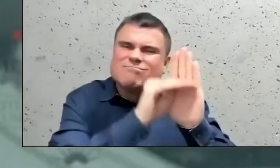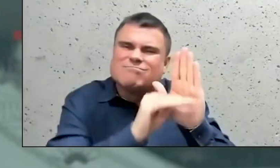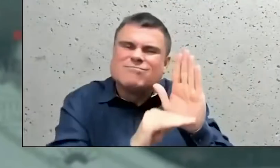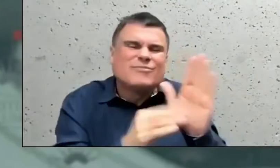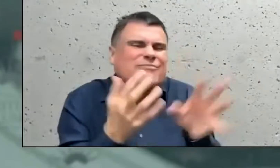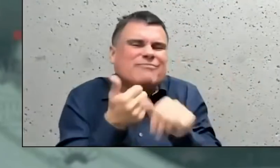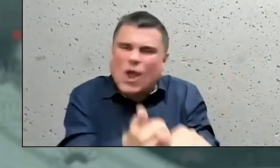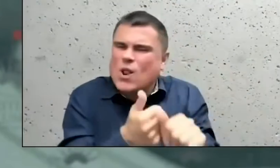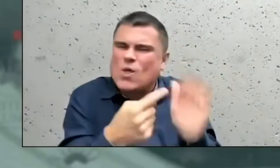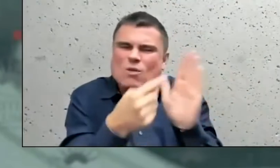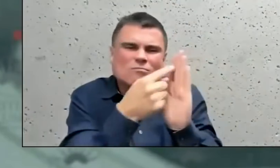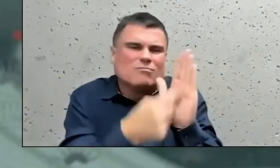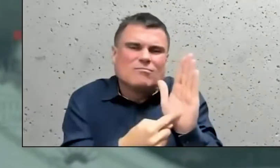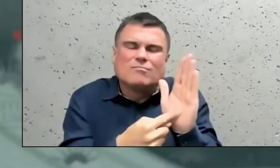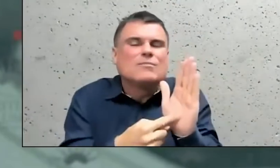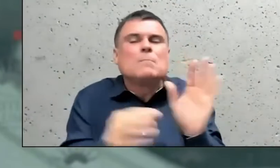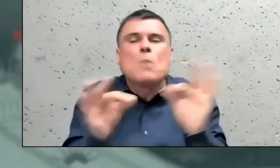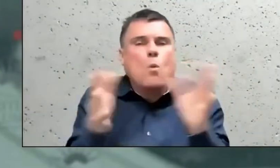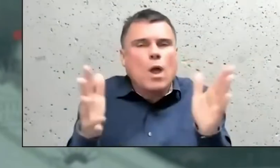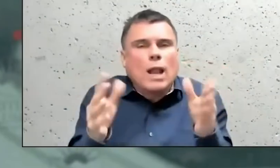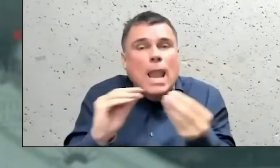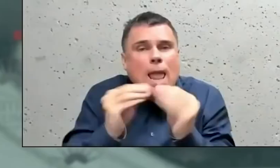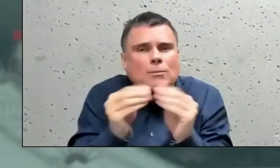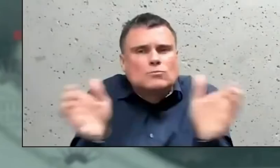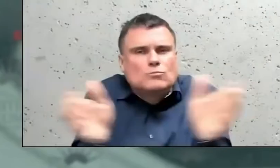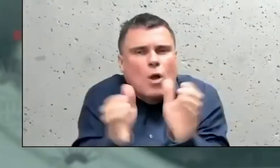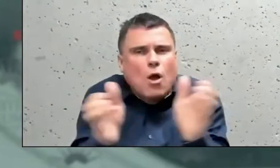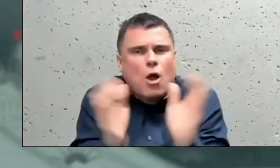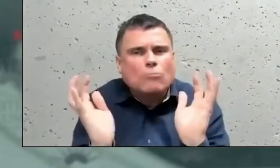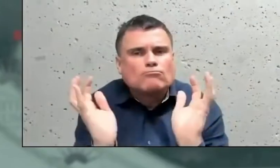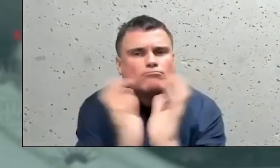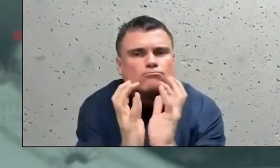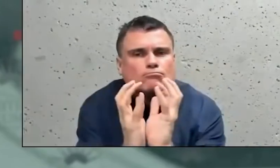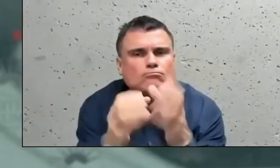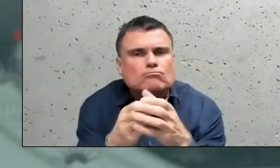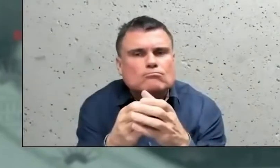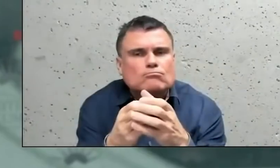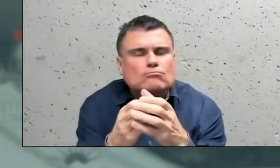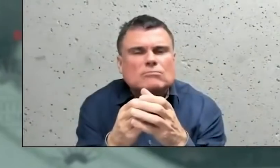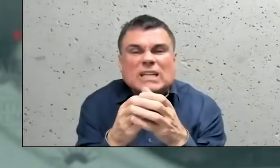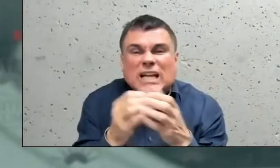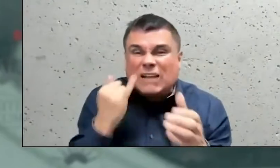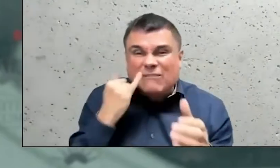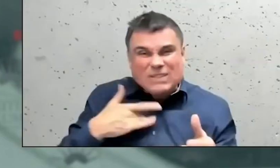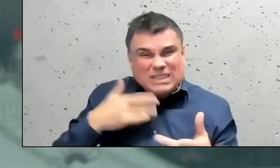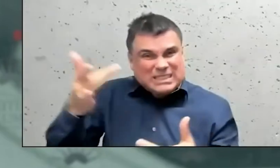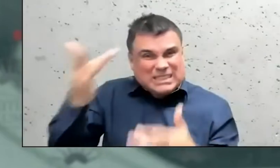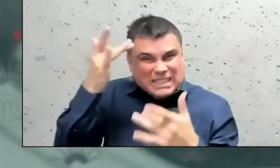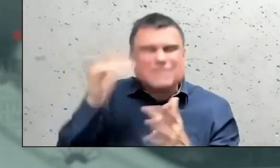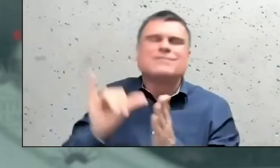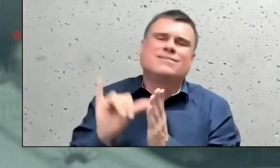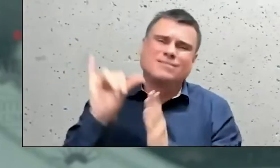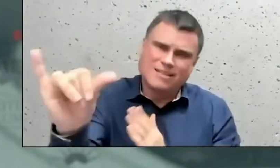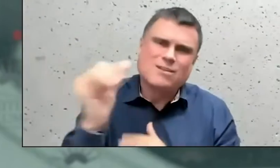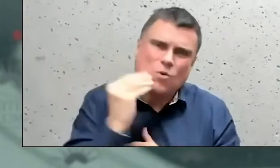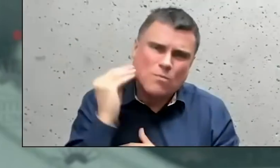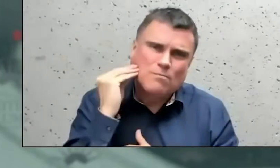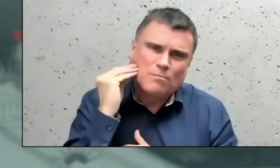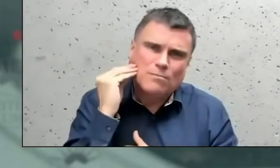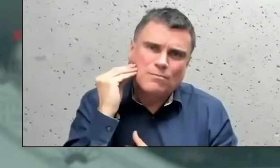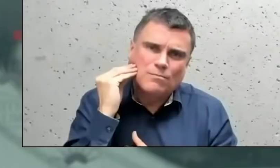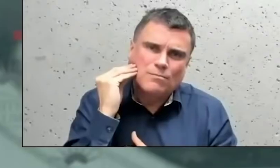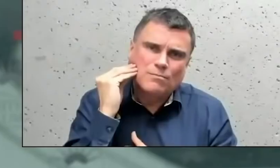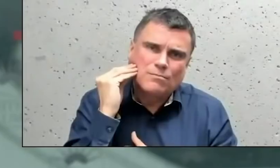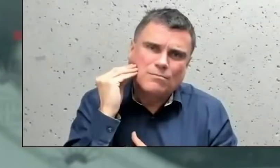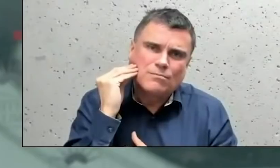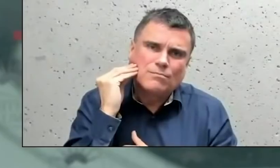our groups small, stay home and away from others if we're feeling unwell, whether it's COVID or not. Wash your hands regularly. We know